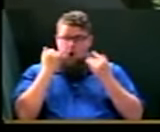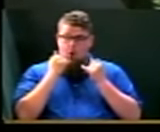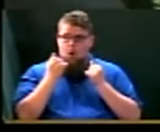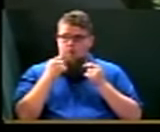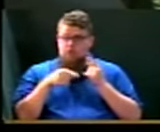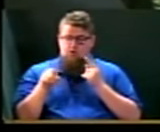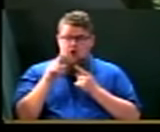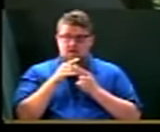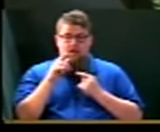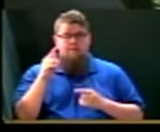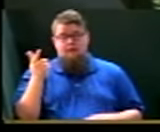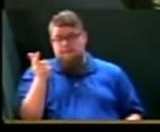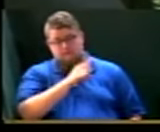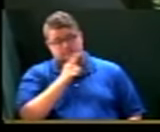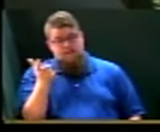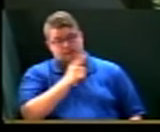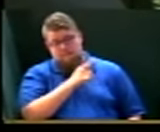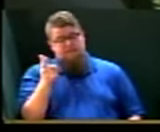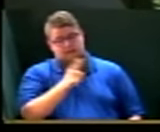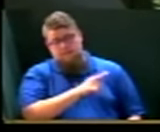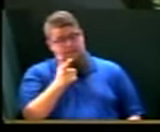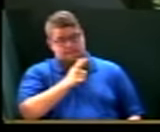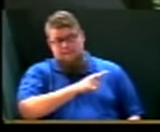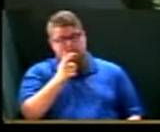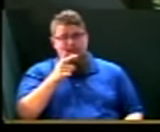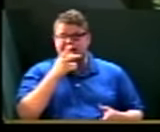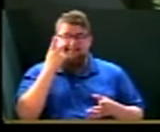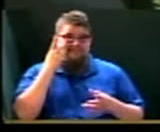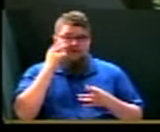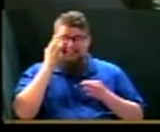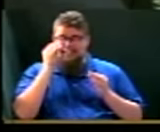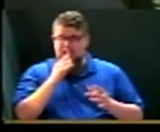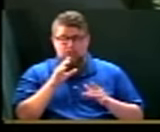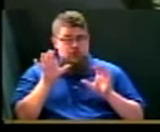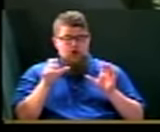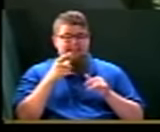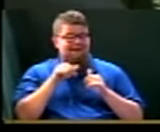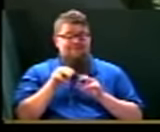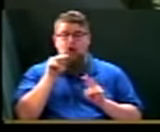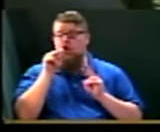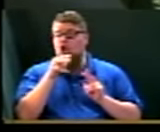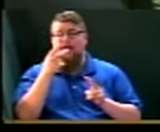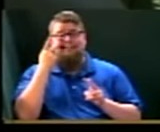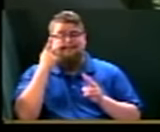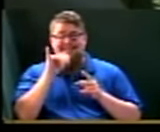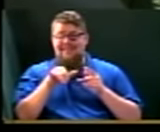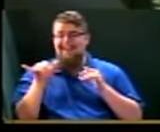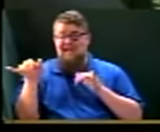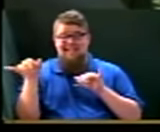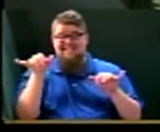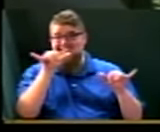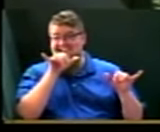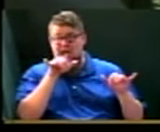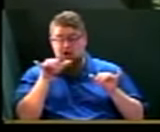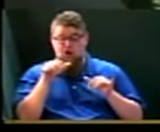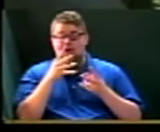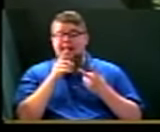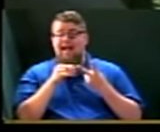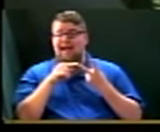the back and forth that a teacher has to do to even look and see that the standard and